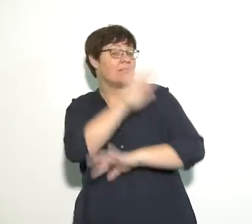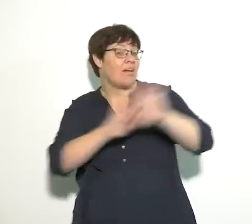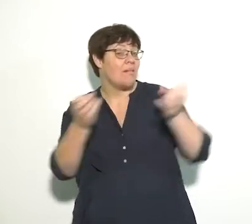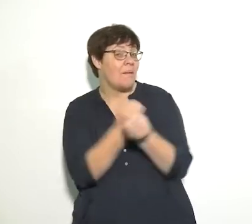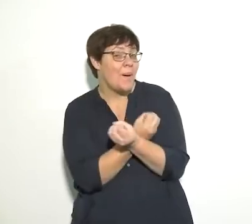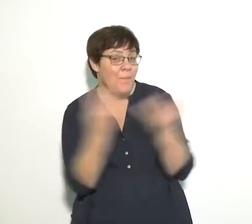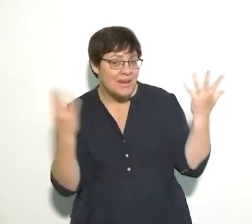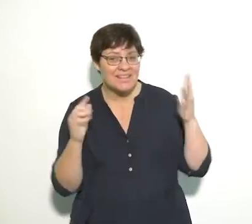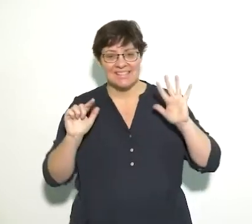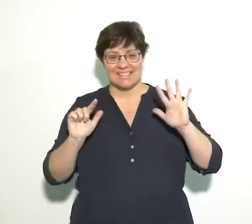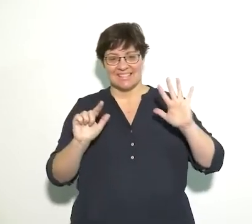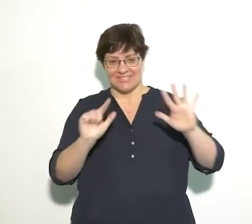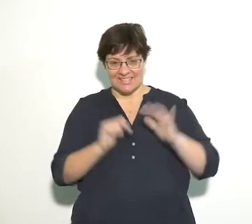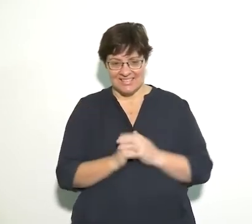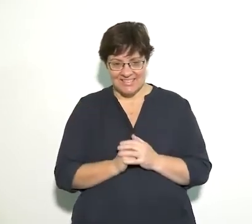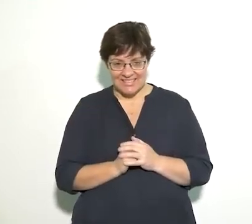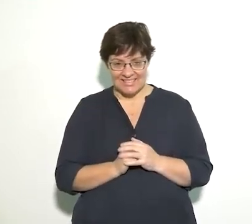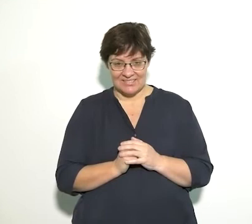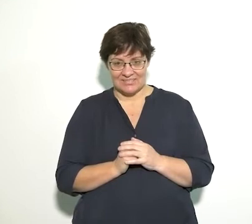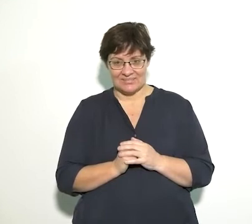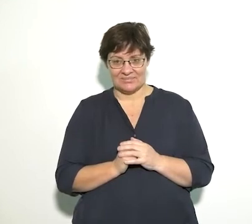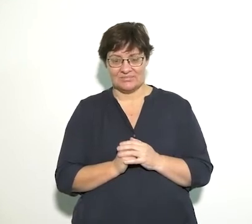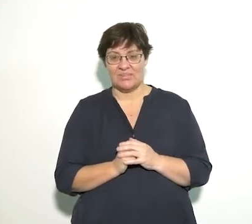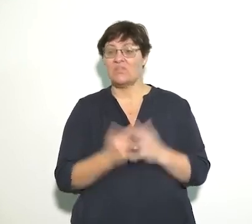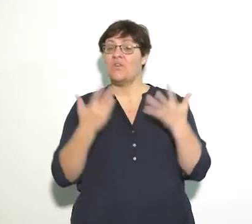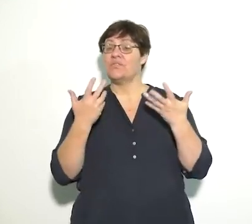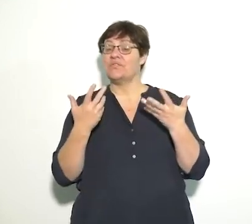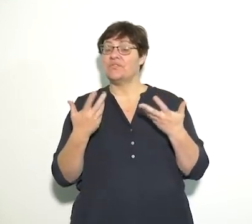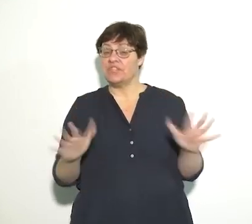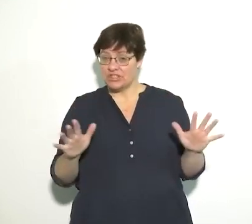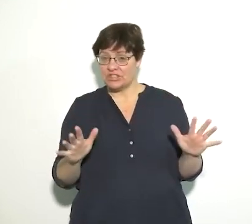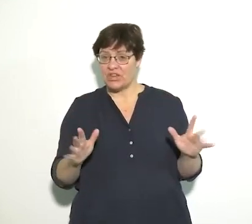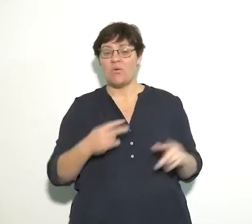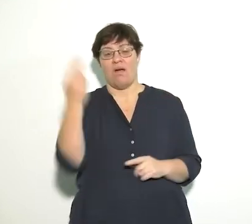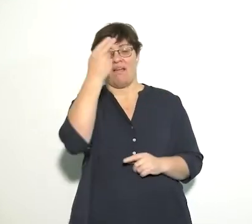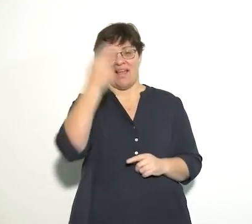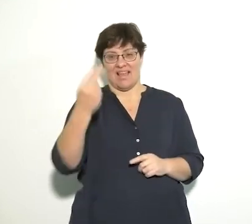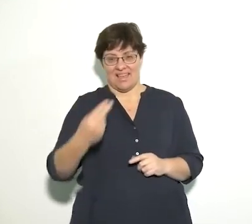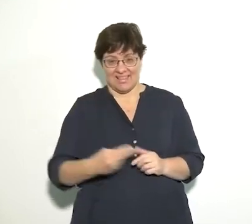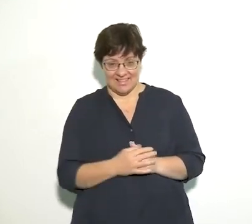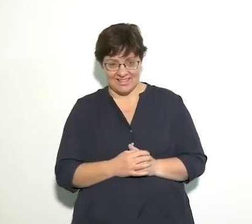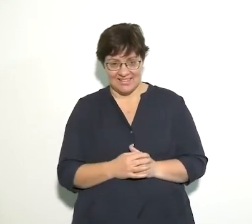rainbow, just to make it pretty and fun. So once you are done, you then need to color in.